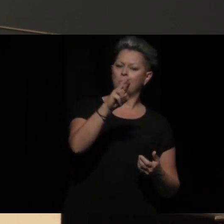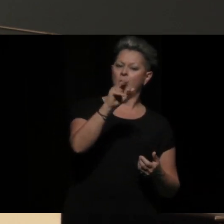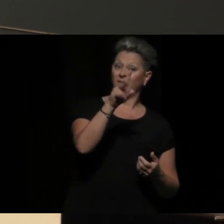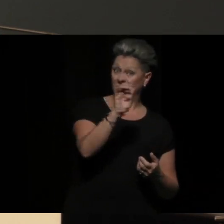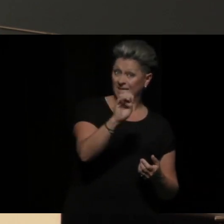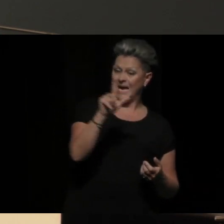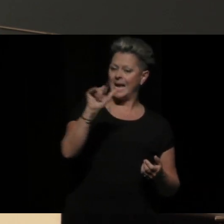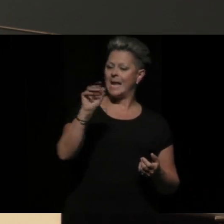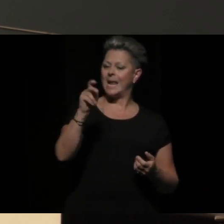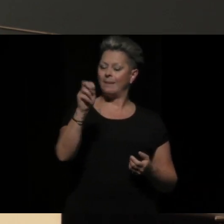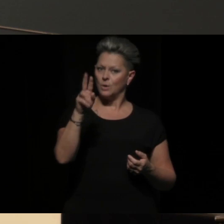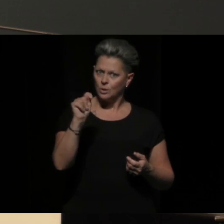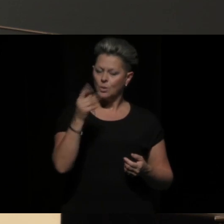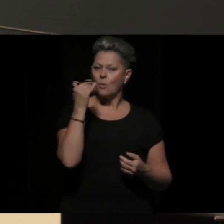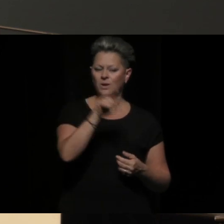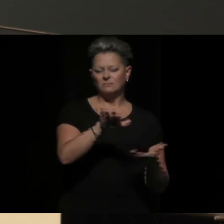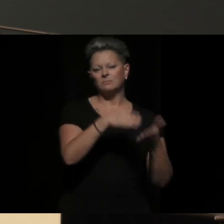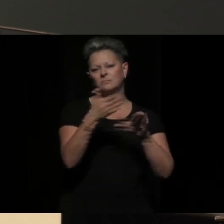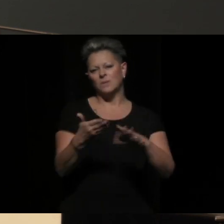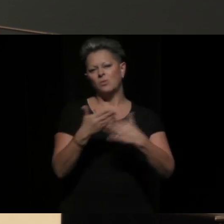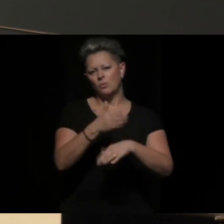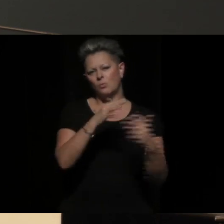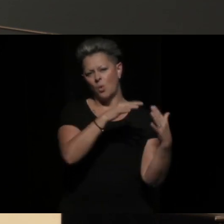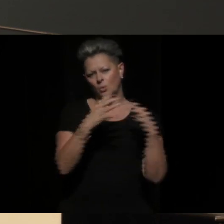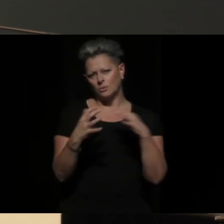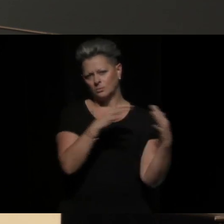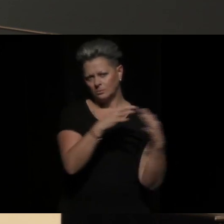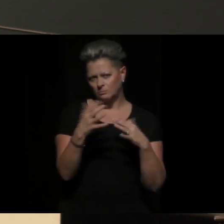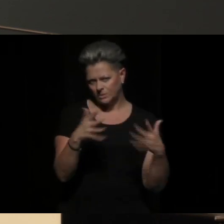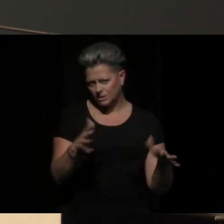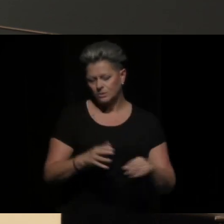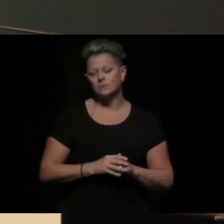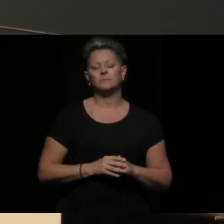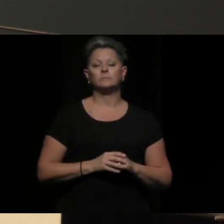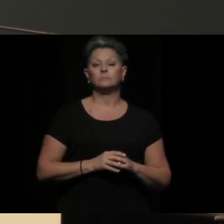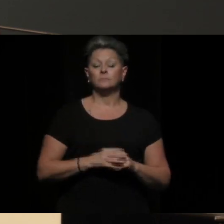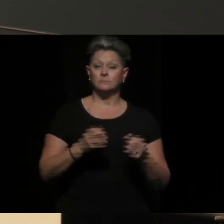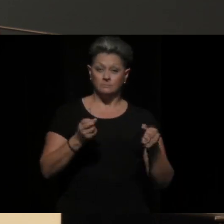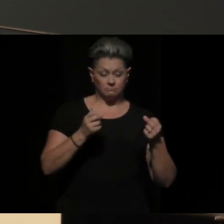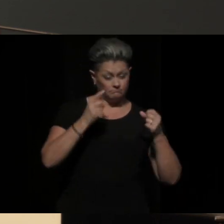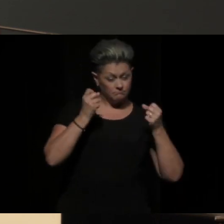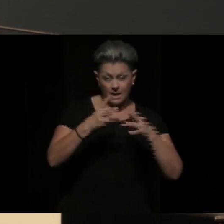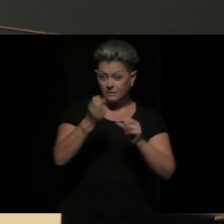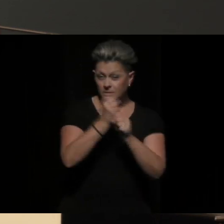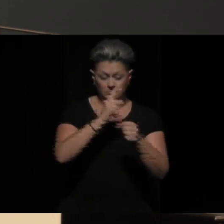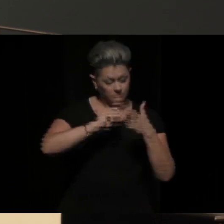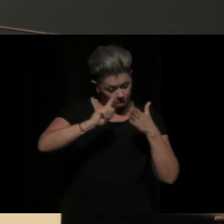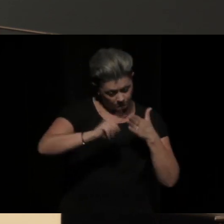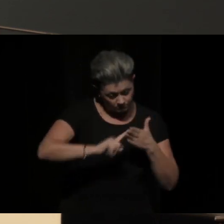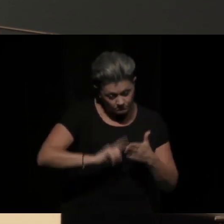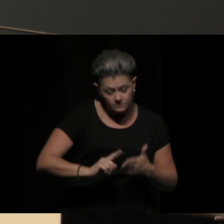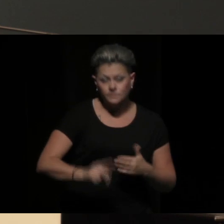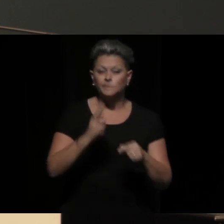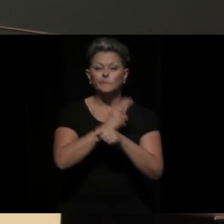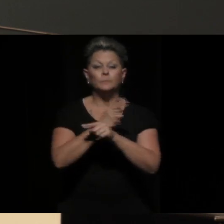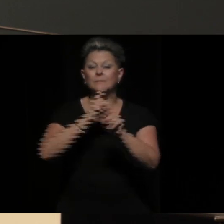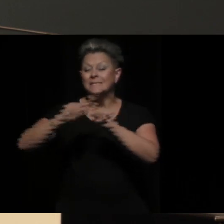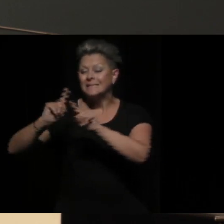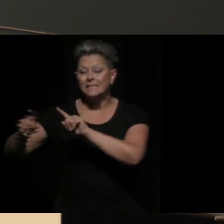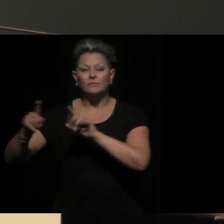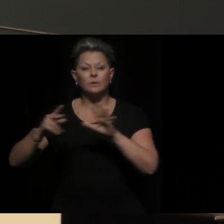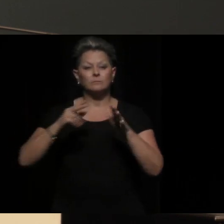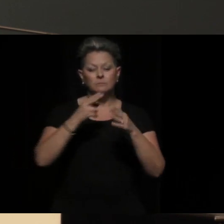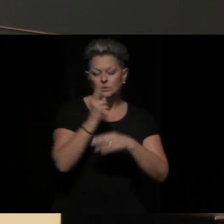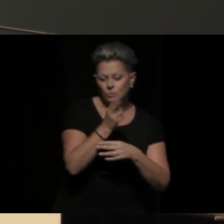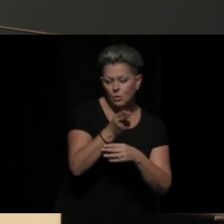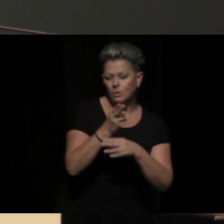War. Also, after a year of meticulous research using numerous archival, historical, and